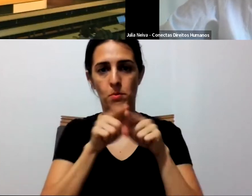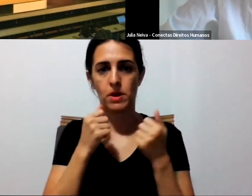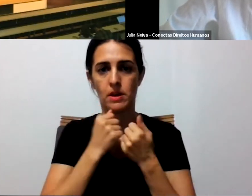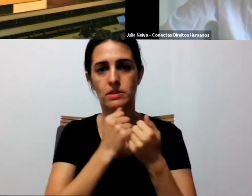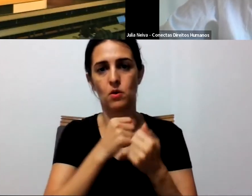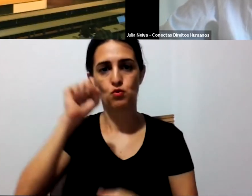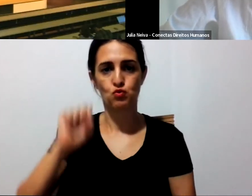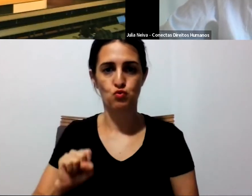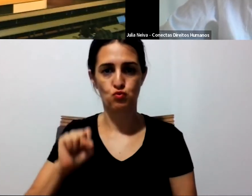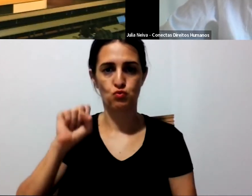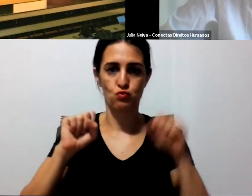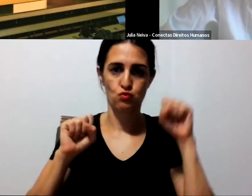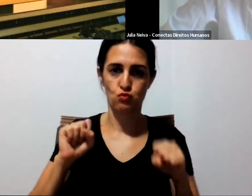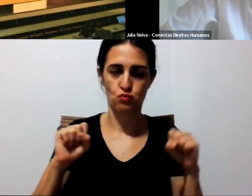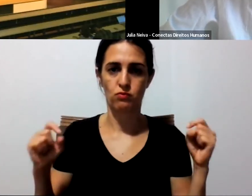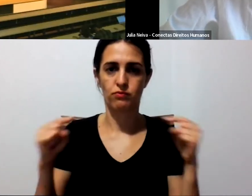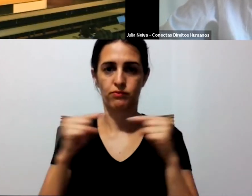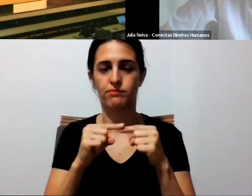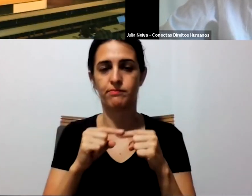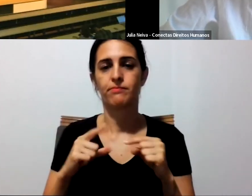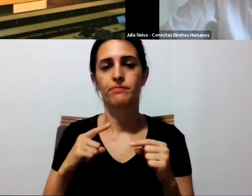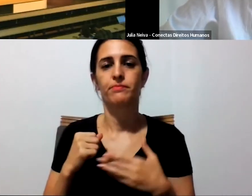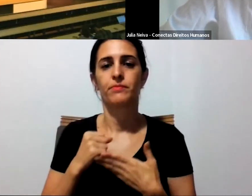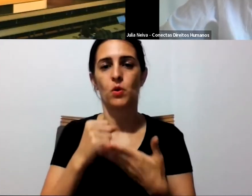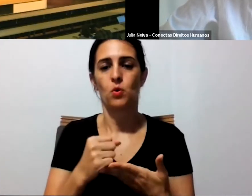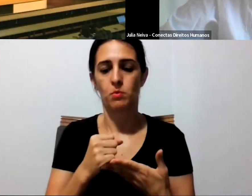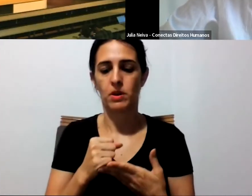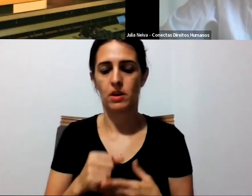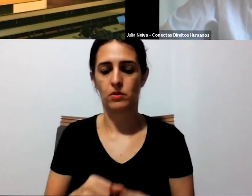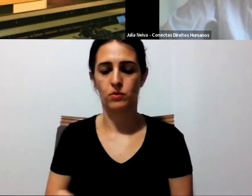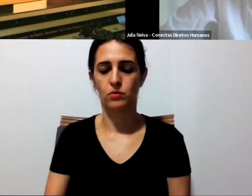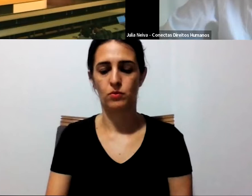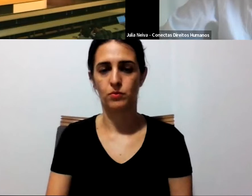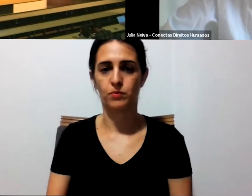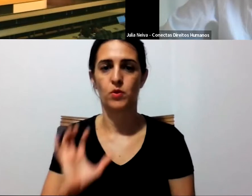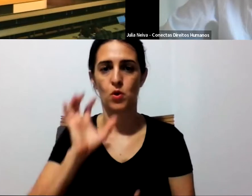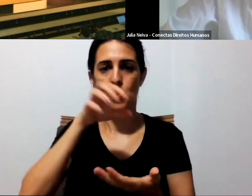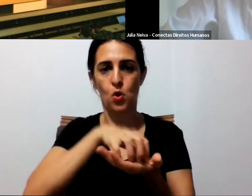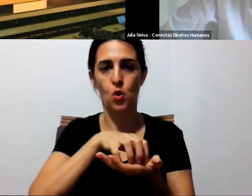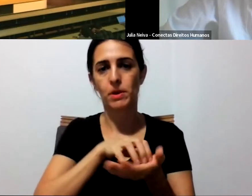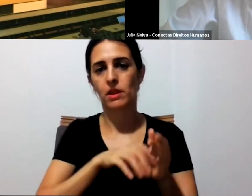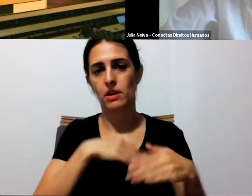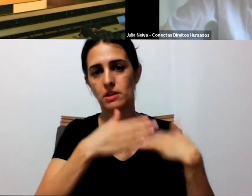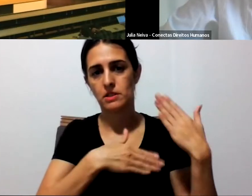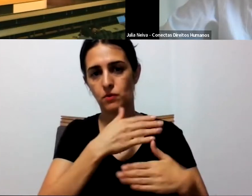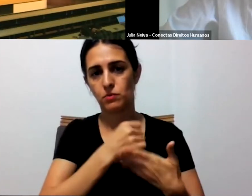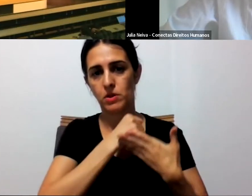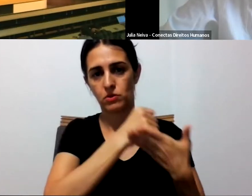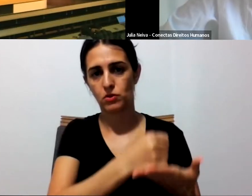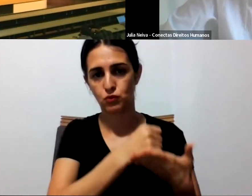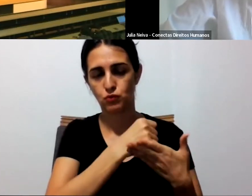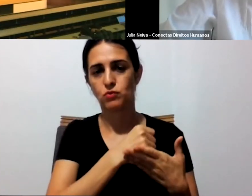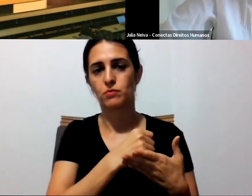TOSD indicator. We are part of the task force and we have been contributing to that discussion as well. And we certainly have an